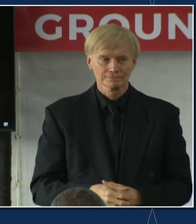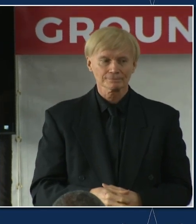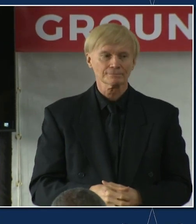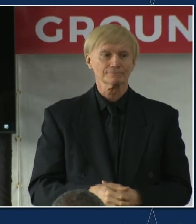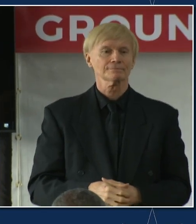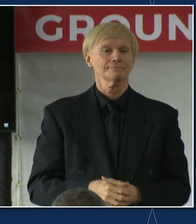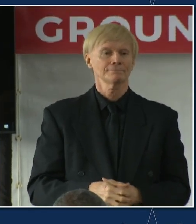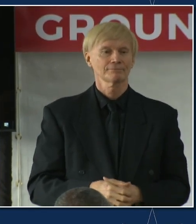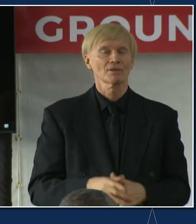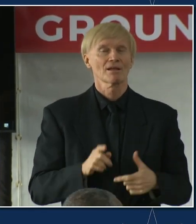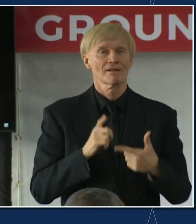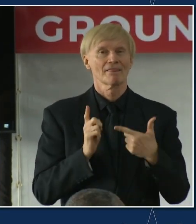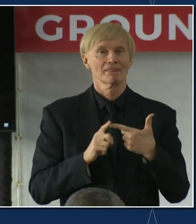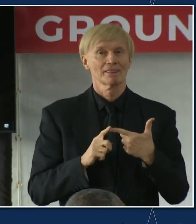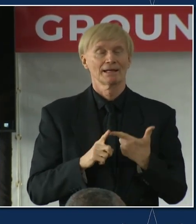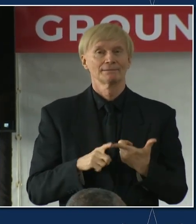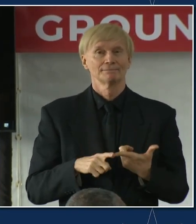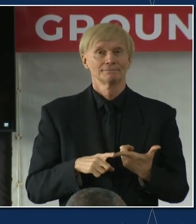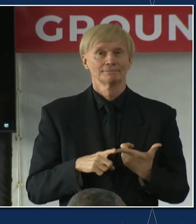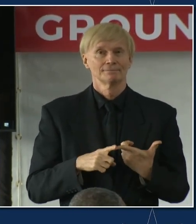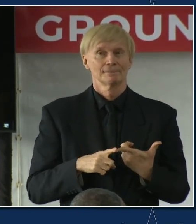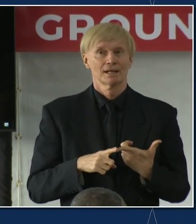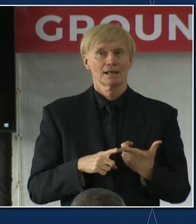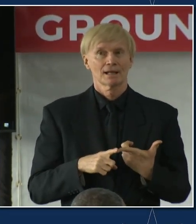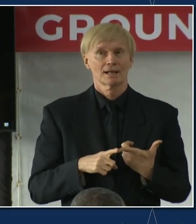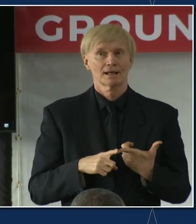I then have to say,